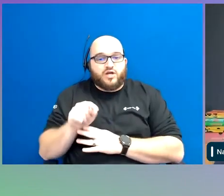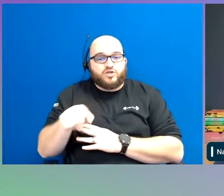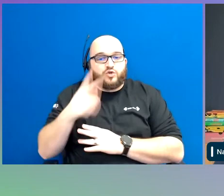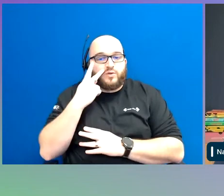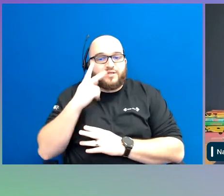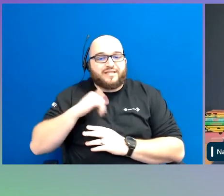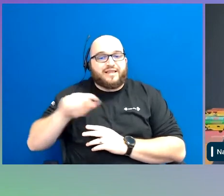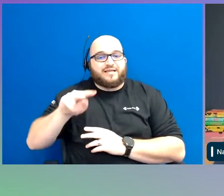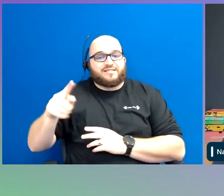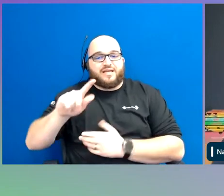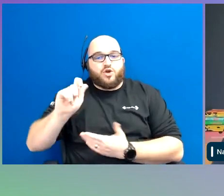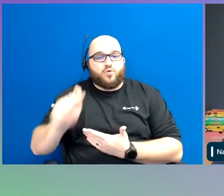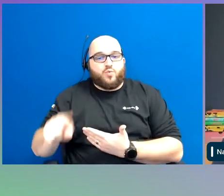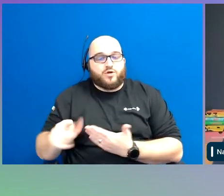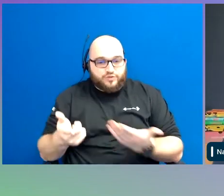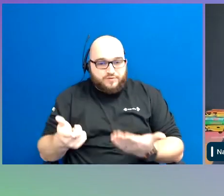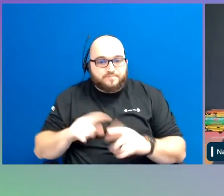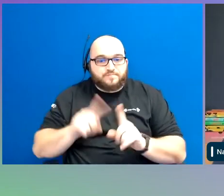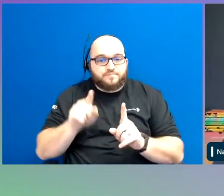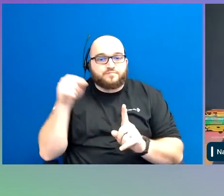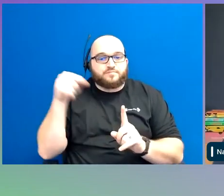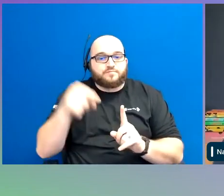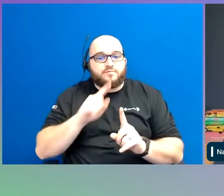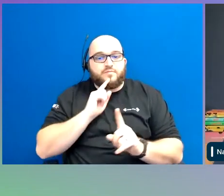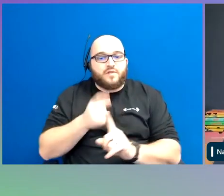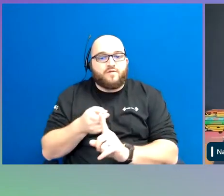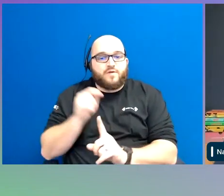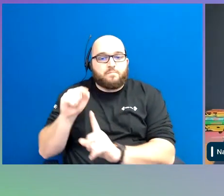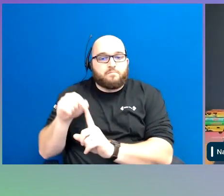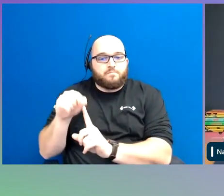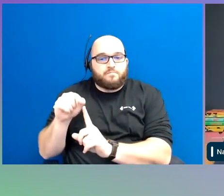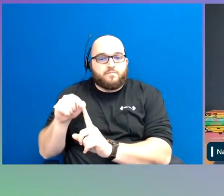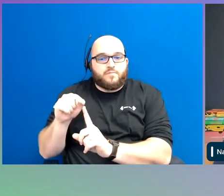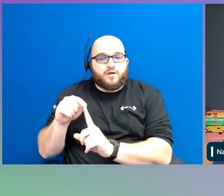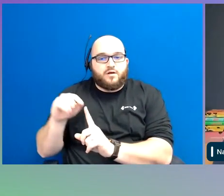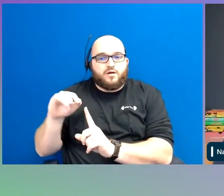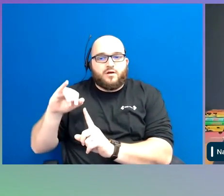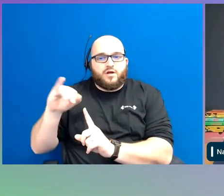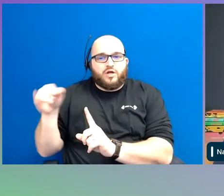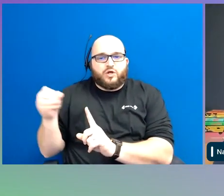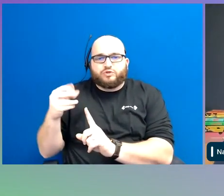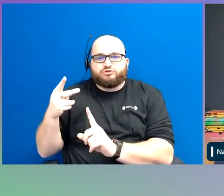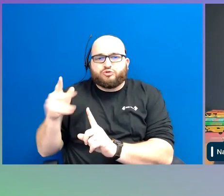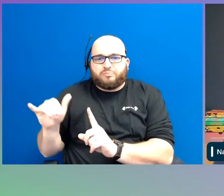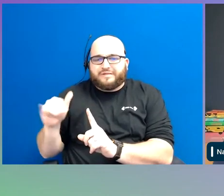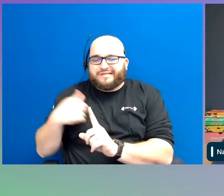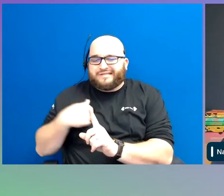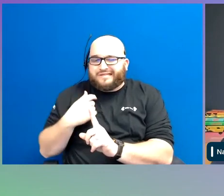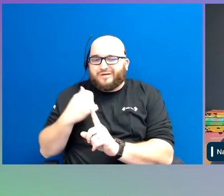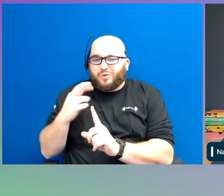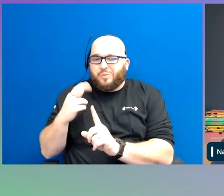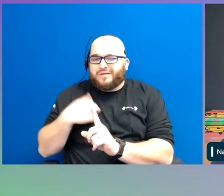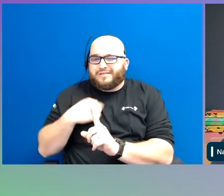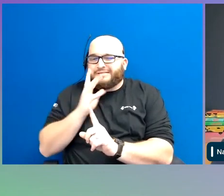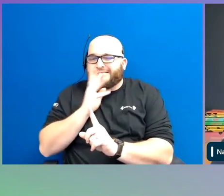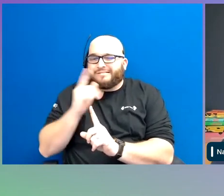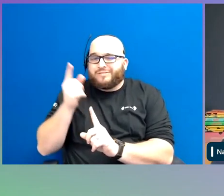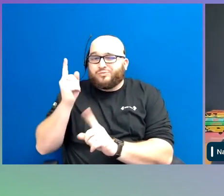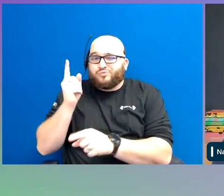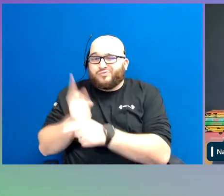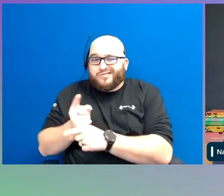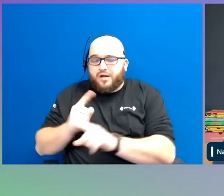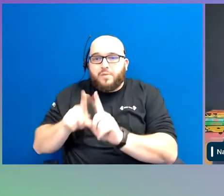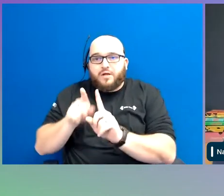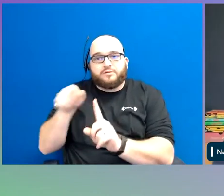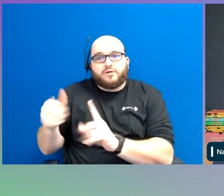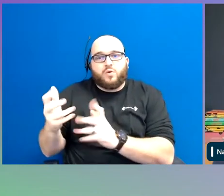question. So that's there for you. But this has come from Joppy. I hope I'm pronouncing that right. Apologies if I'm not. But he wanted to ask,